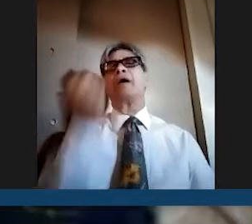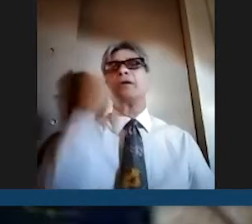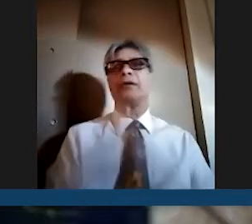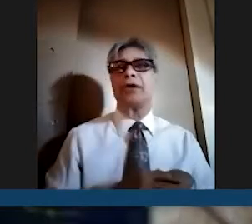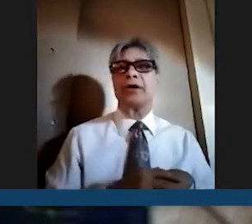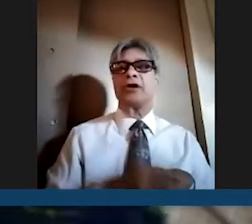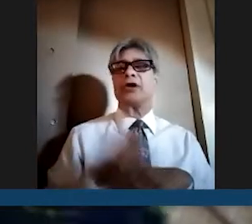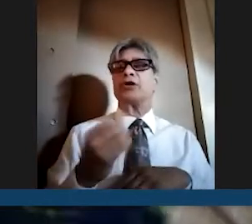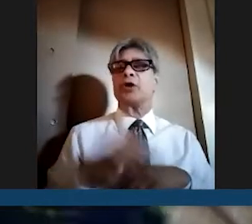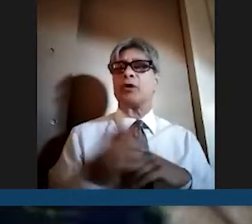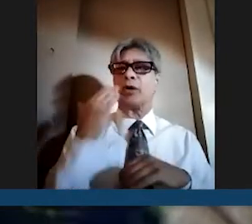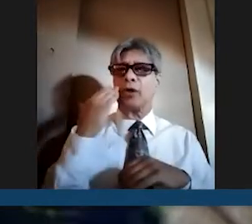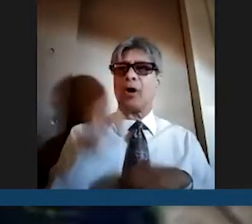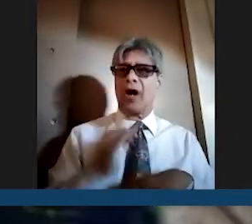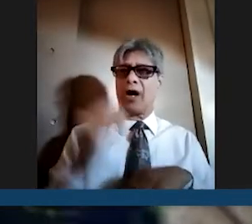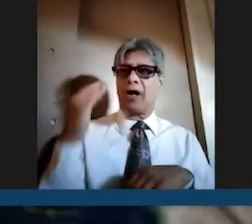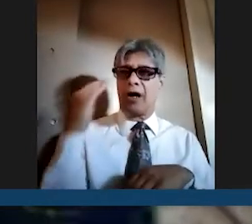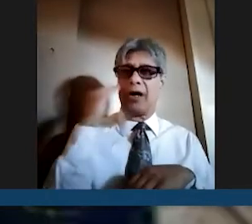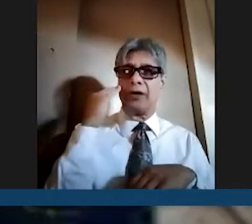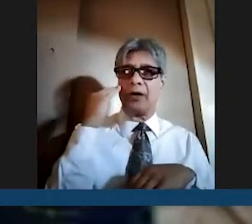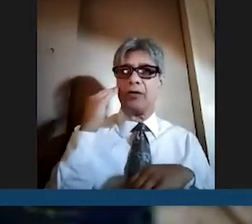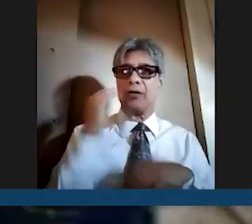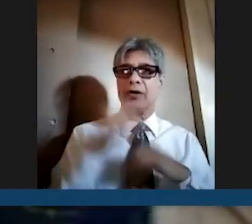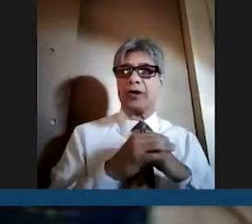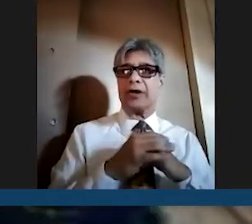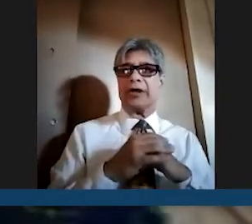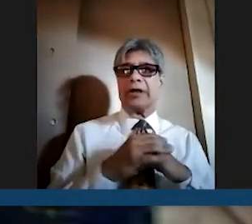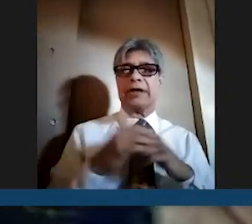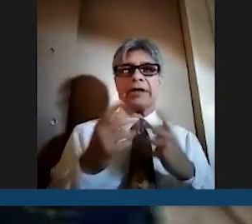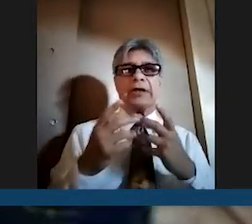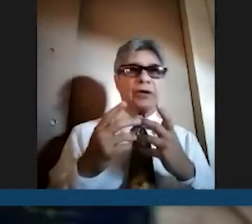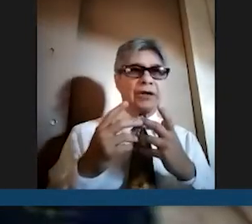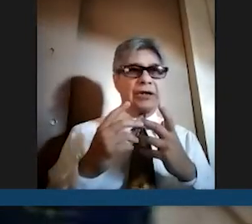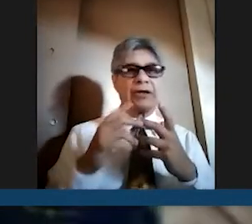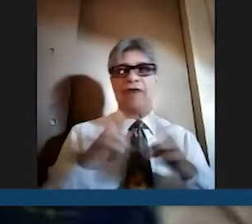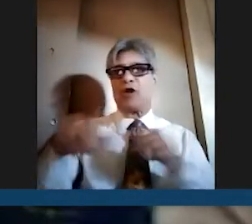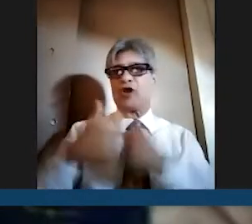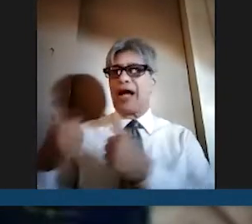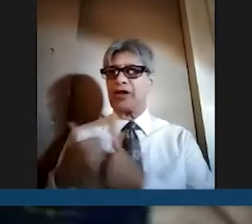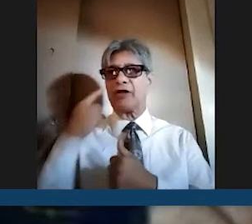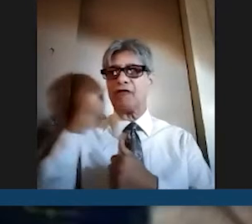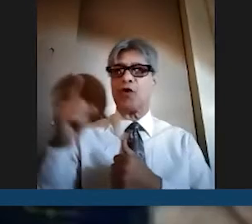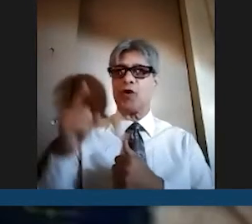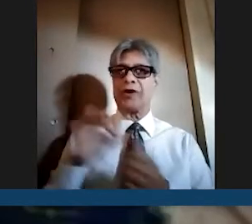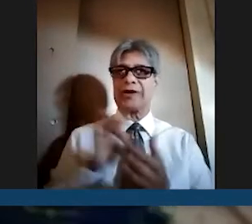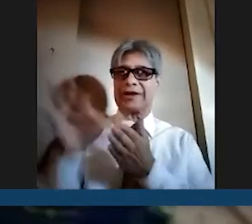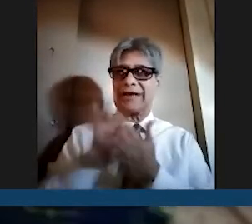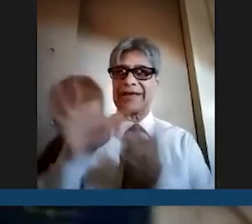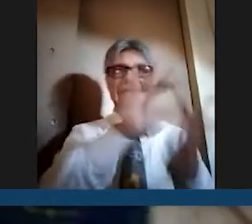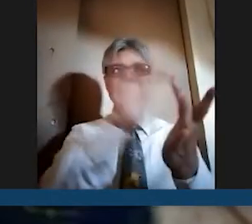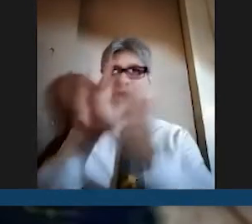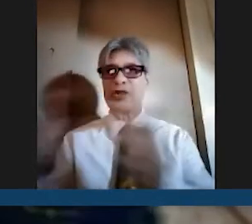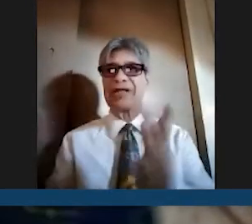And so, you know, I know that during COVID, it's been challenging for census outreach and even getting out the vote in